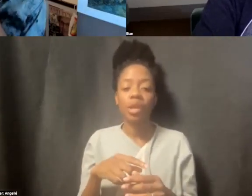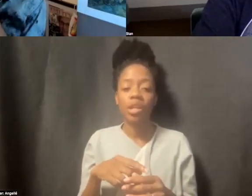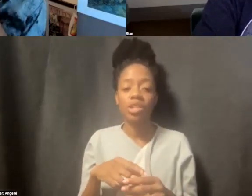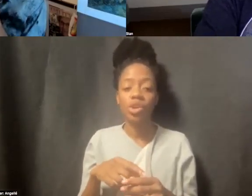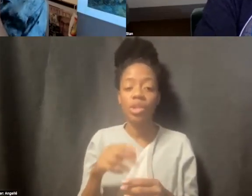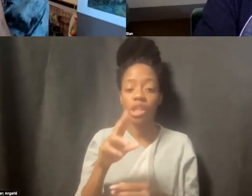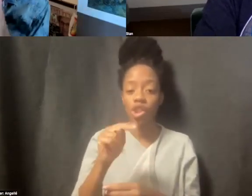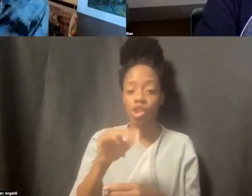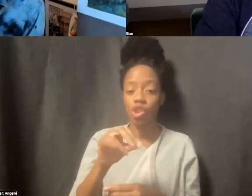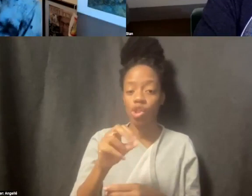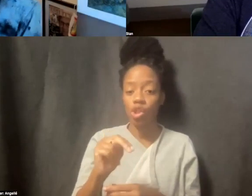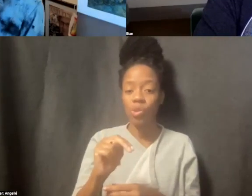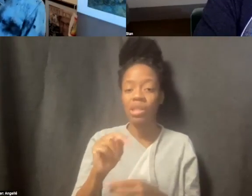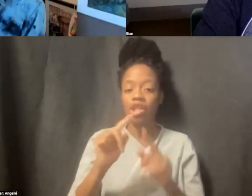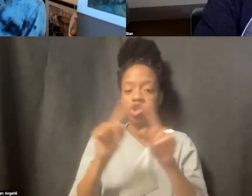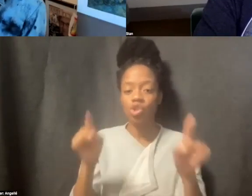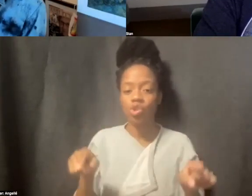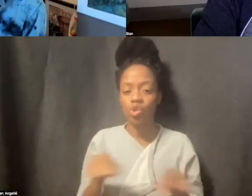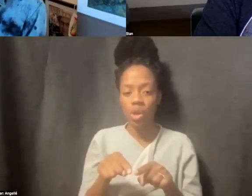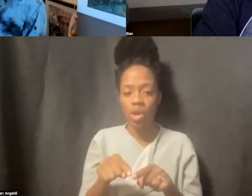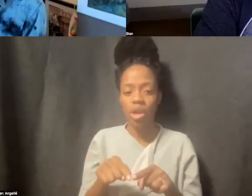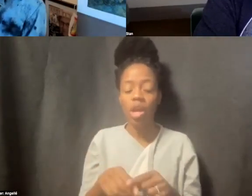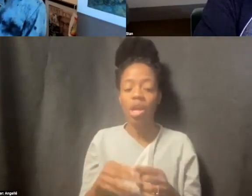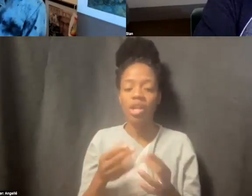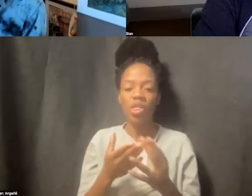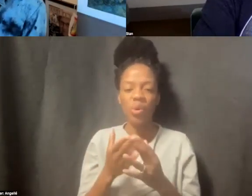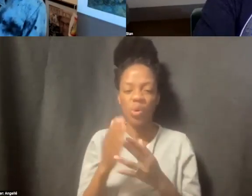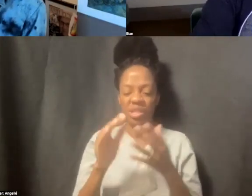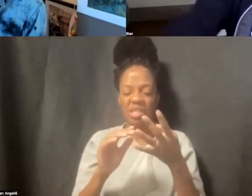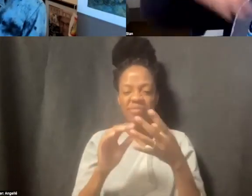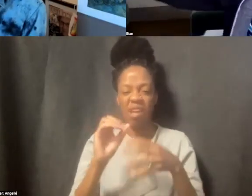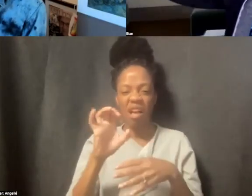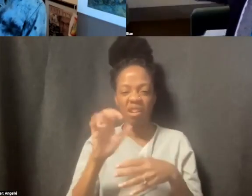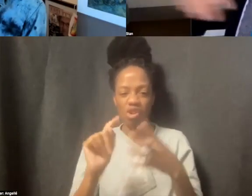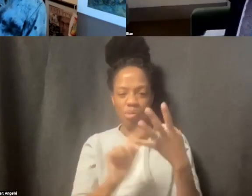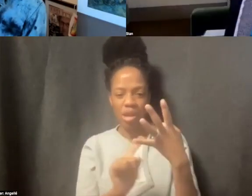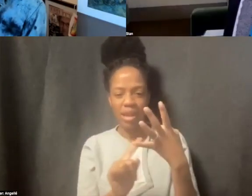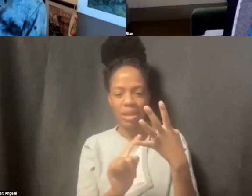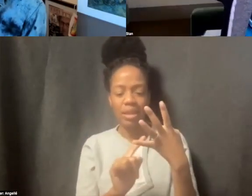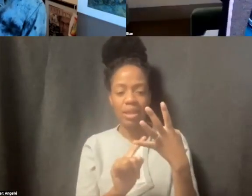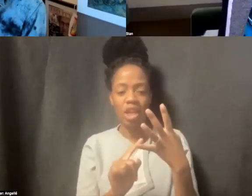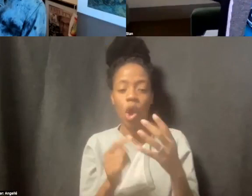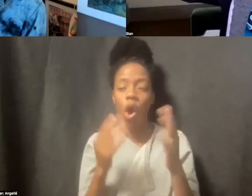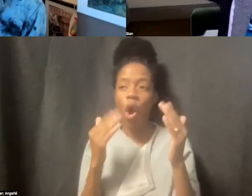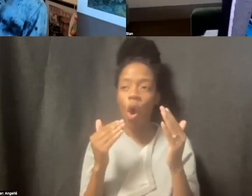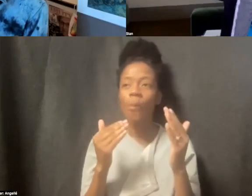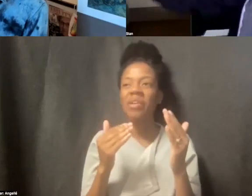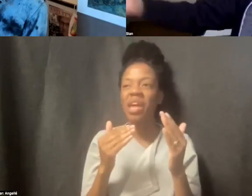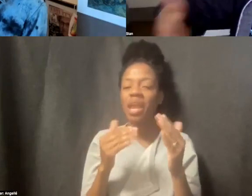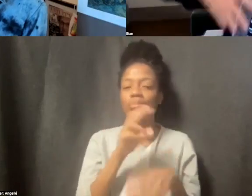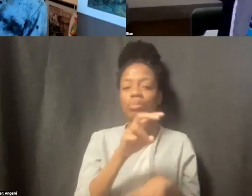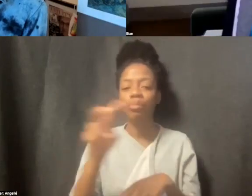Union Square. Okay. Through the end of October. I'm hoping it goes longer. They're hoping it goes to Vegas and tours